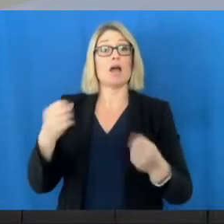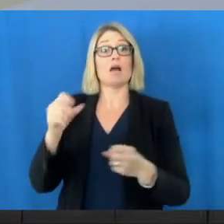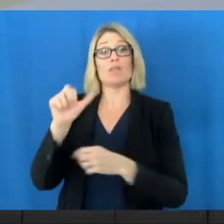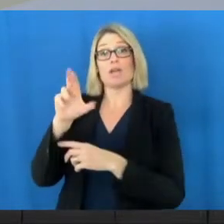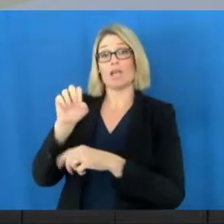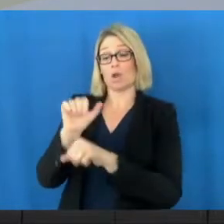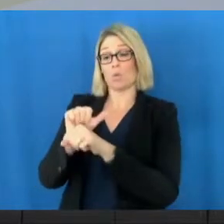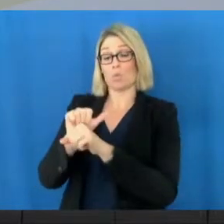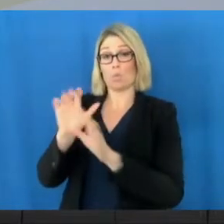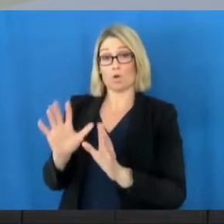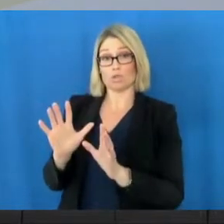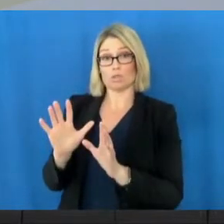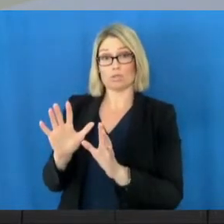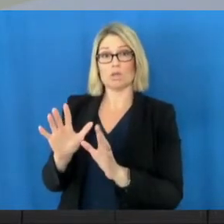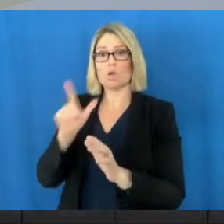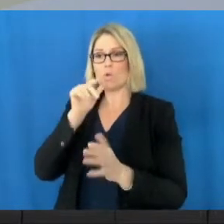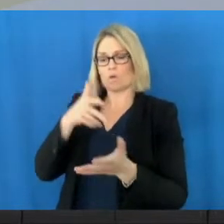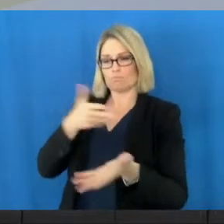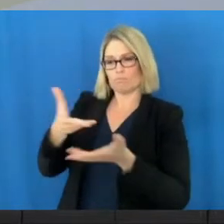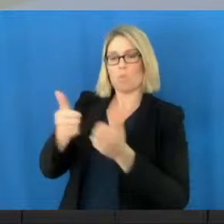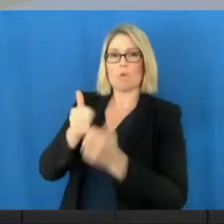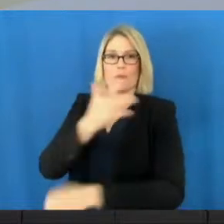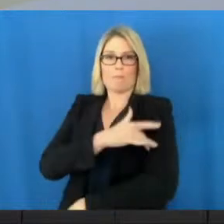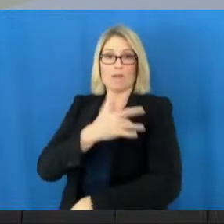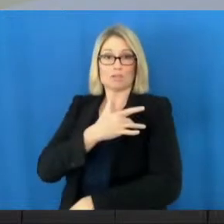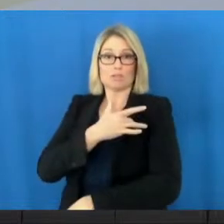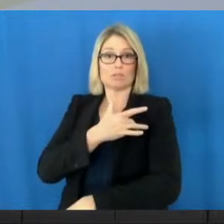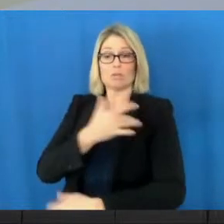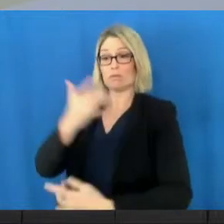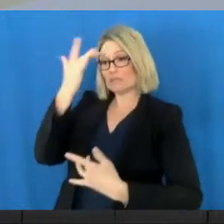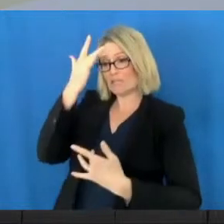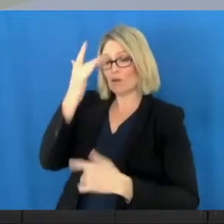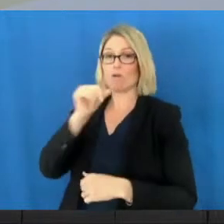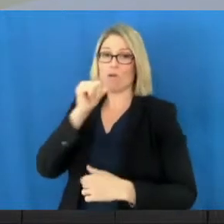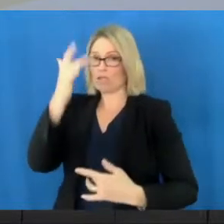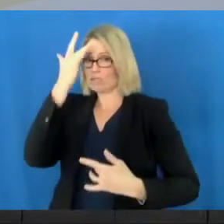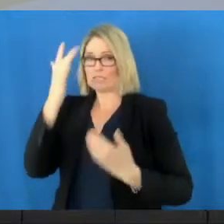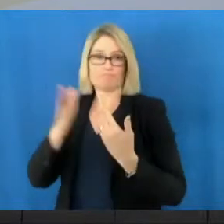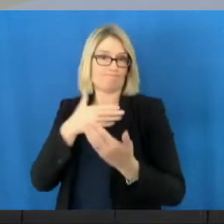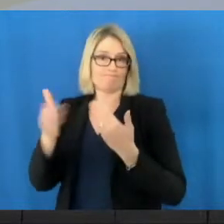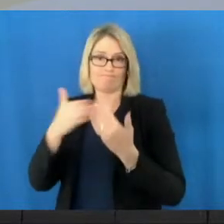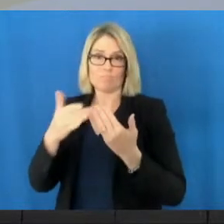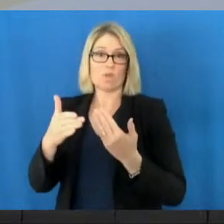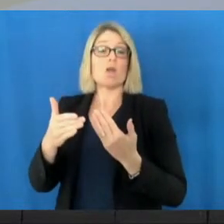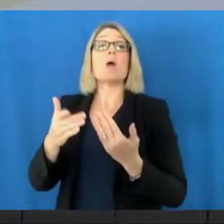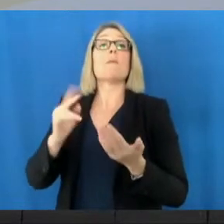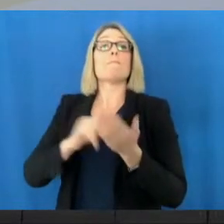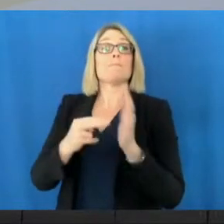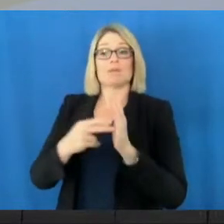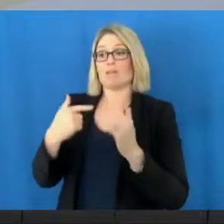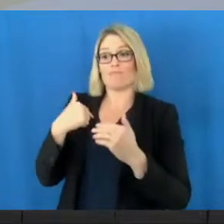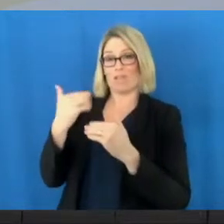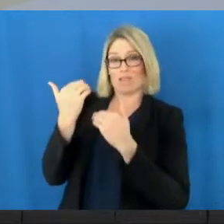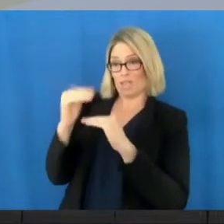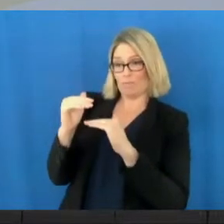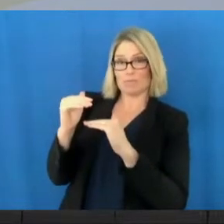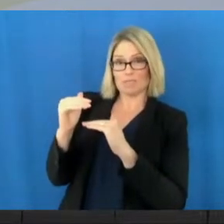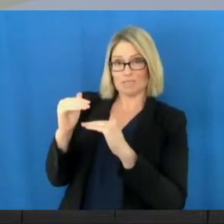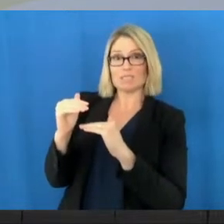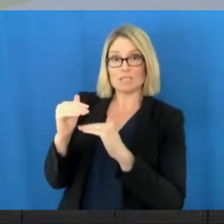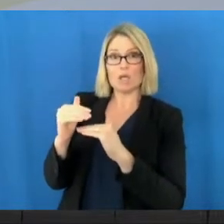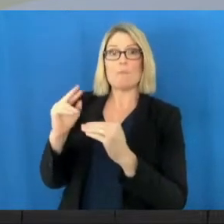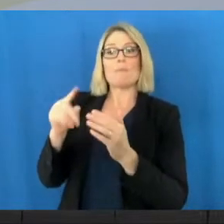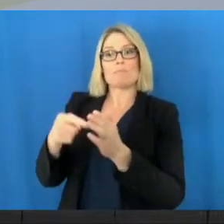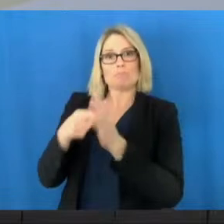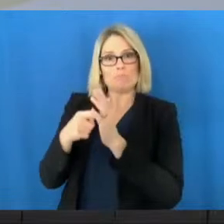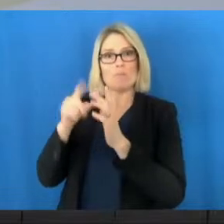who have direct patient care with or without COVID, who work in areas with limited or reduced capacity and are essential to health